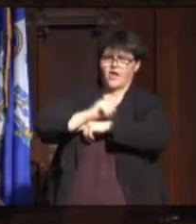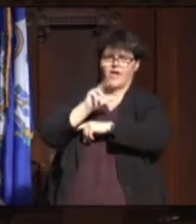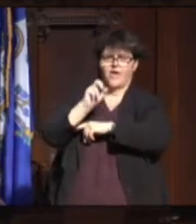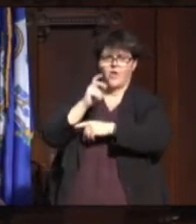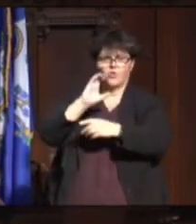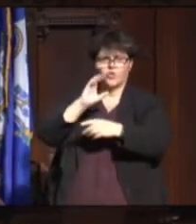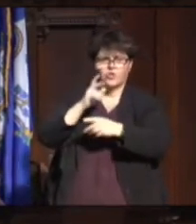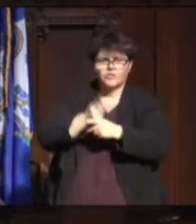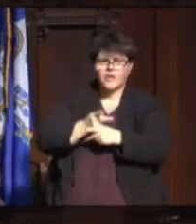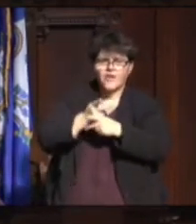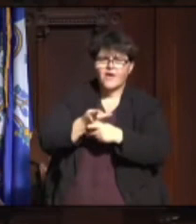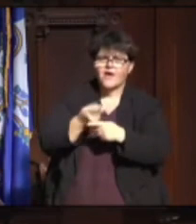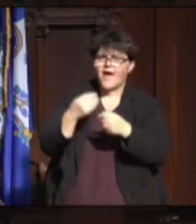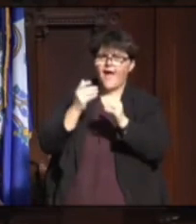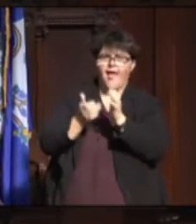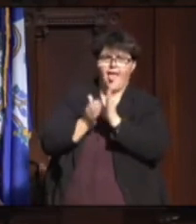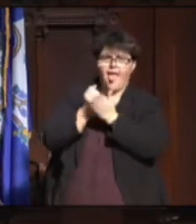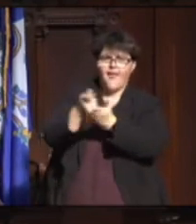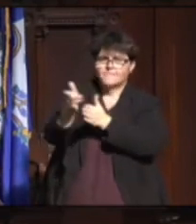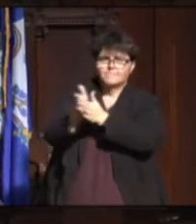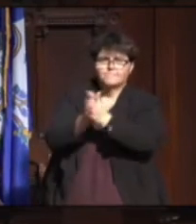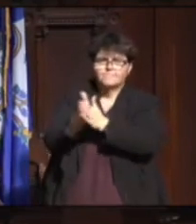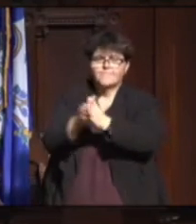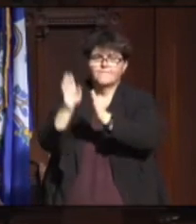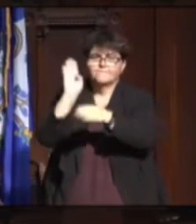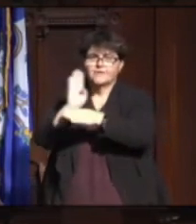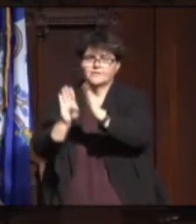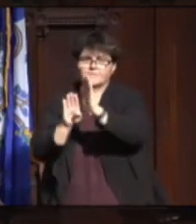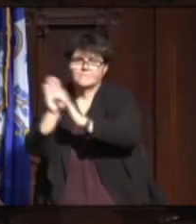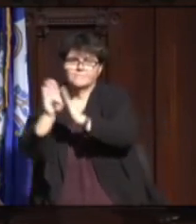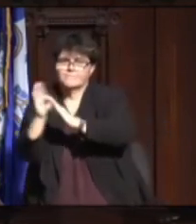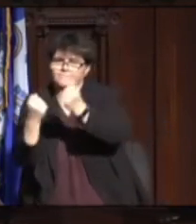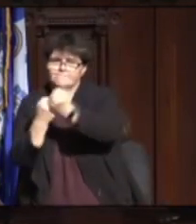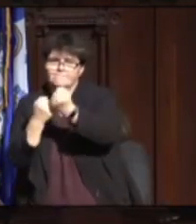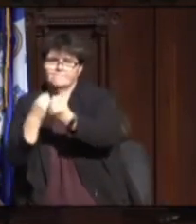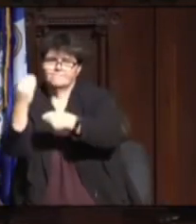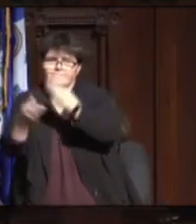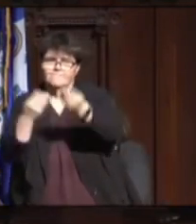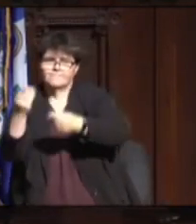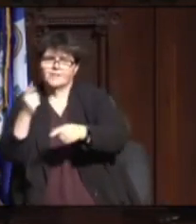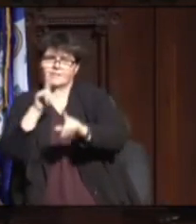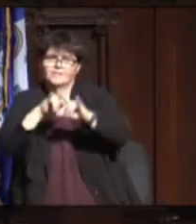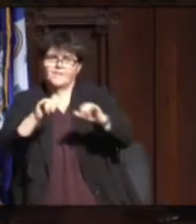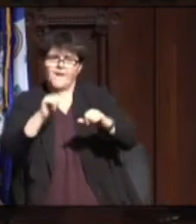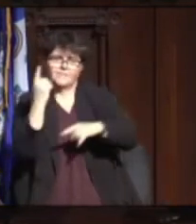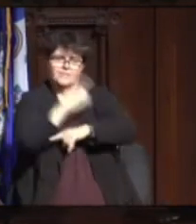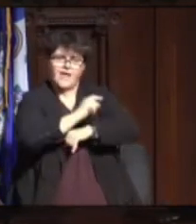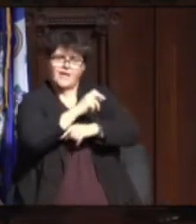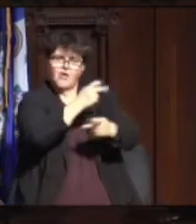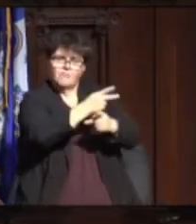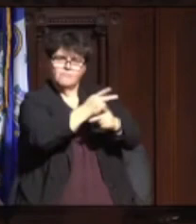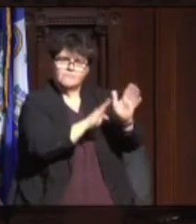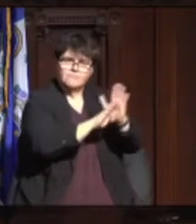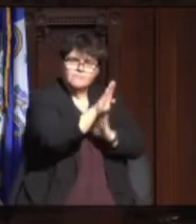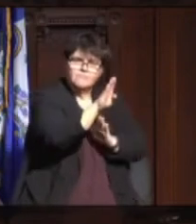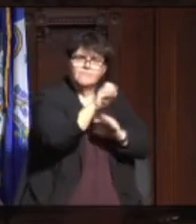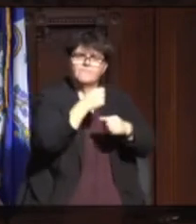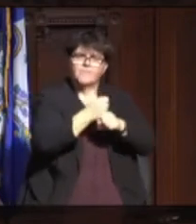more on-site support and to ensure child care system works for all of our stakeholders.